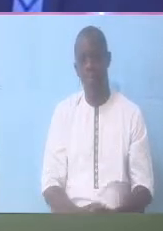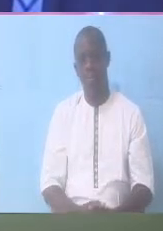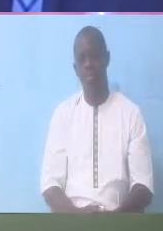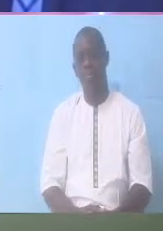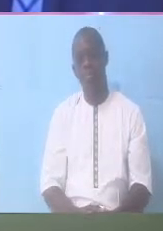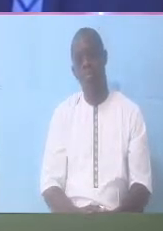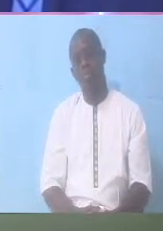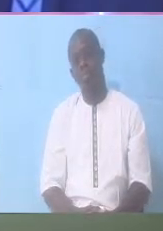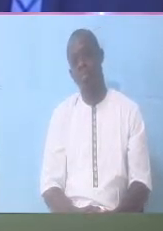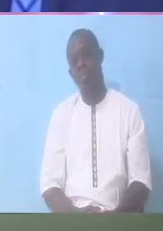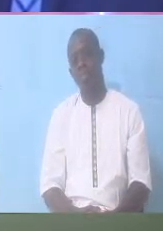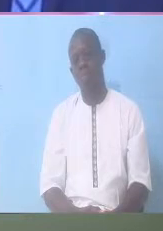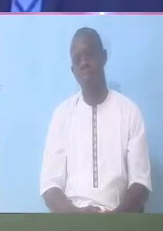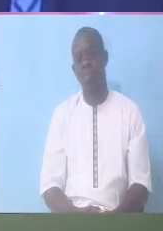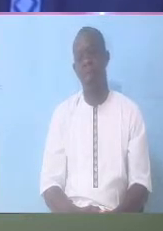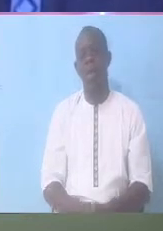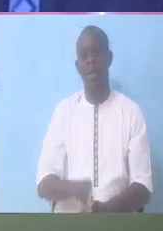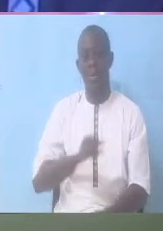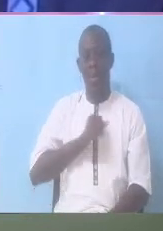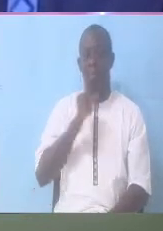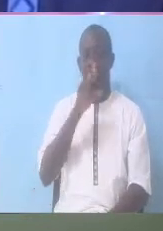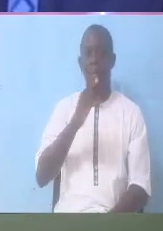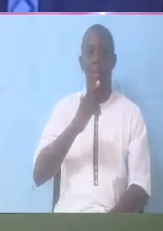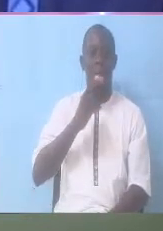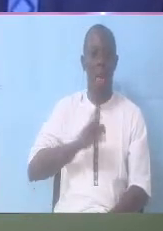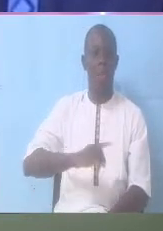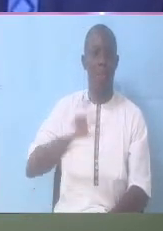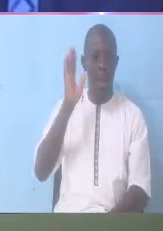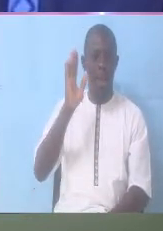Go ahead. Billahi.